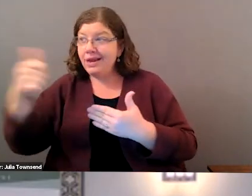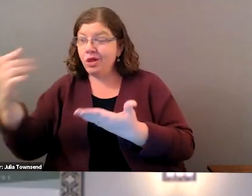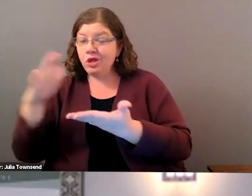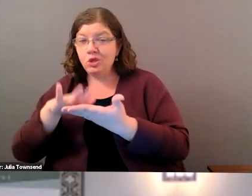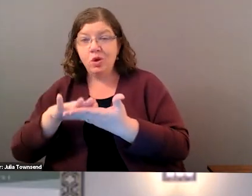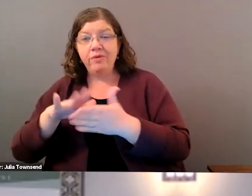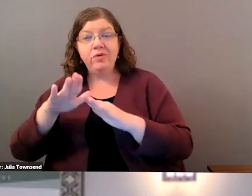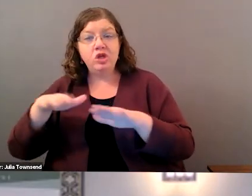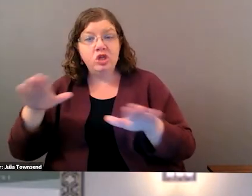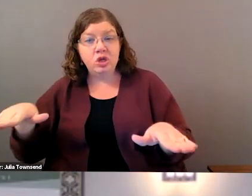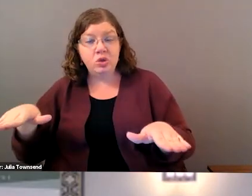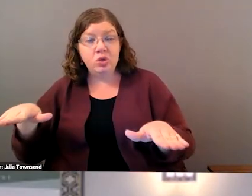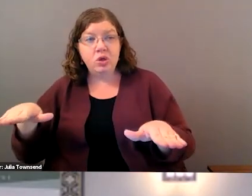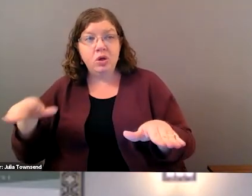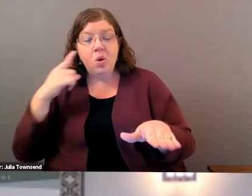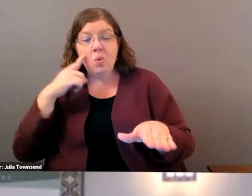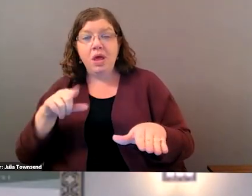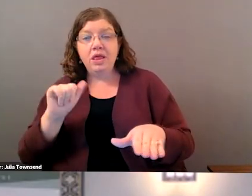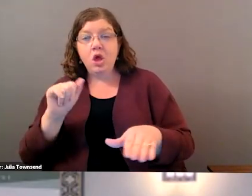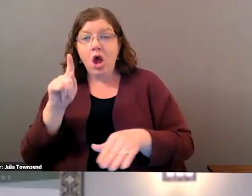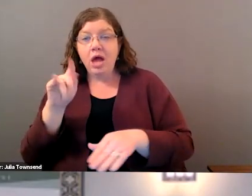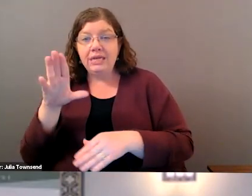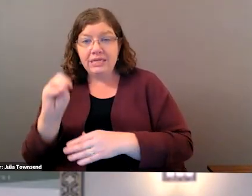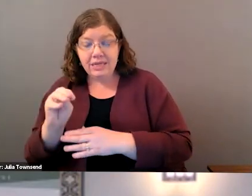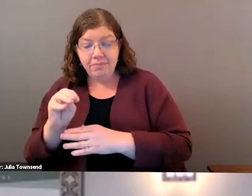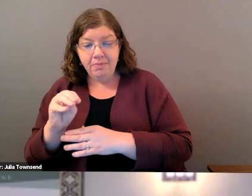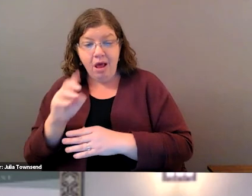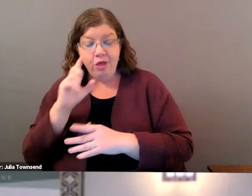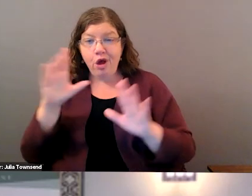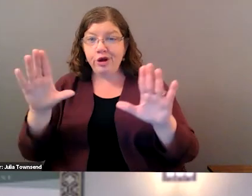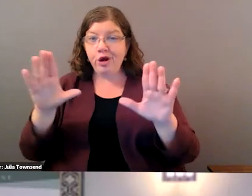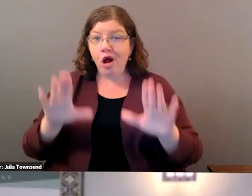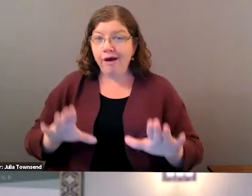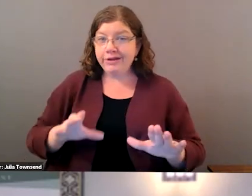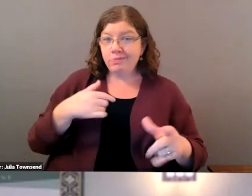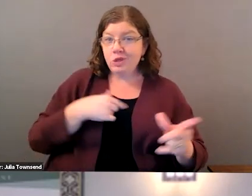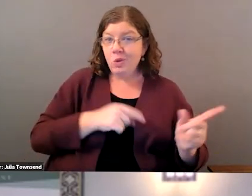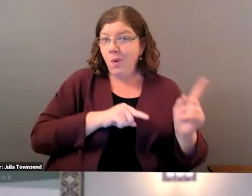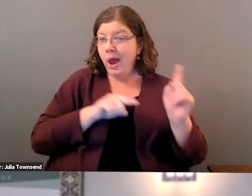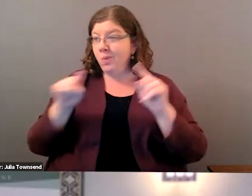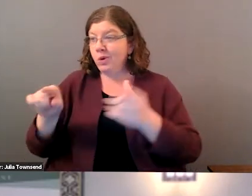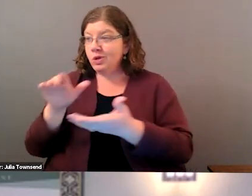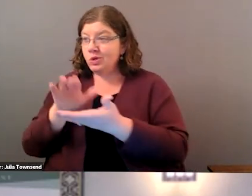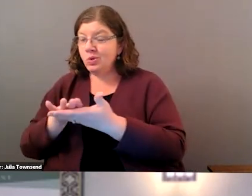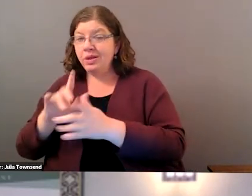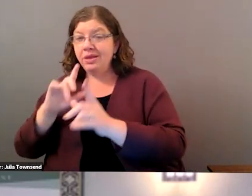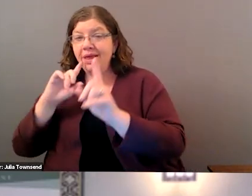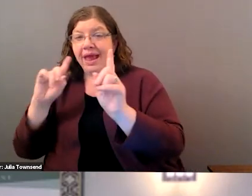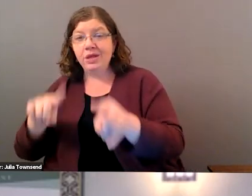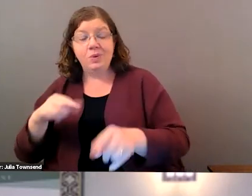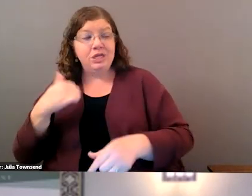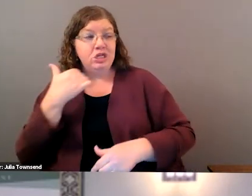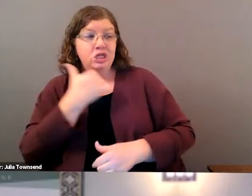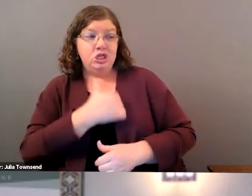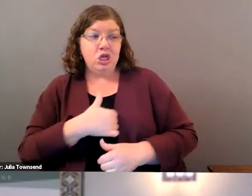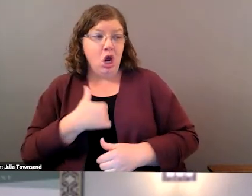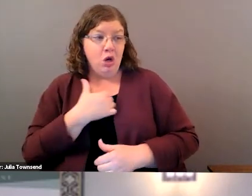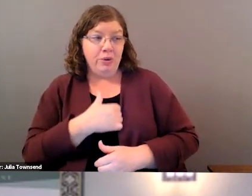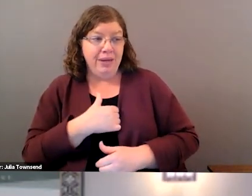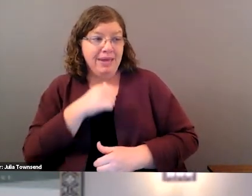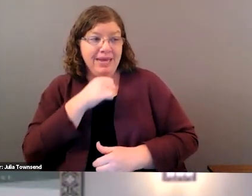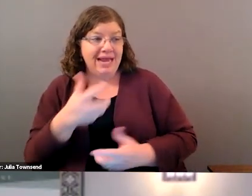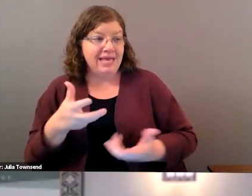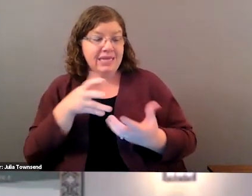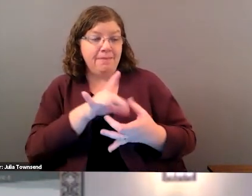with autism. I thought, awesome. So I went to the school and their answer was sorry, but he doesn't belong to the